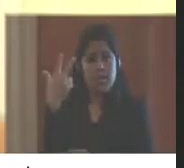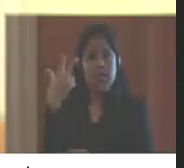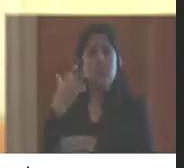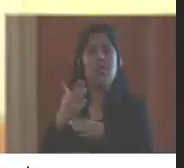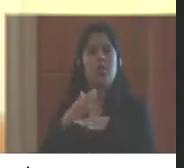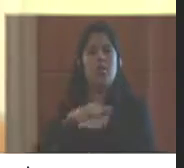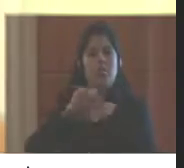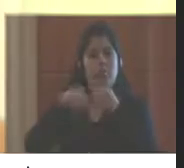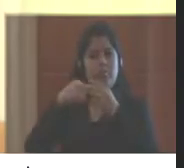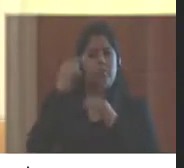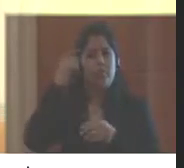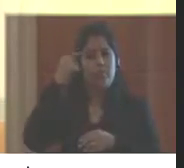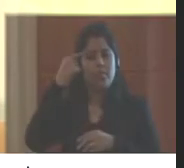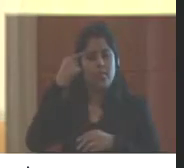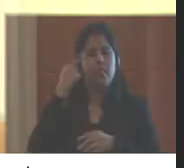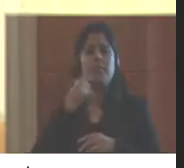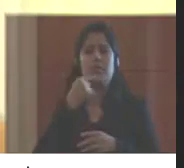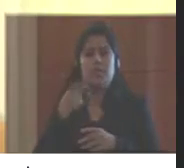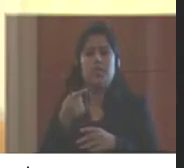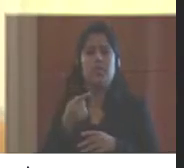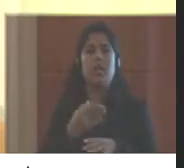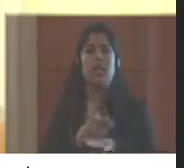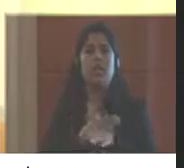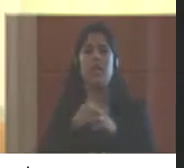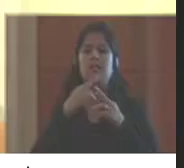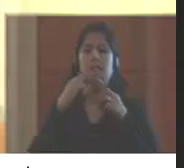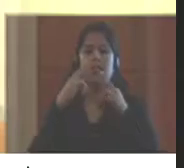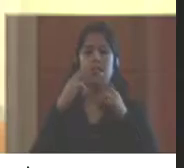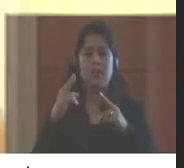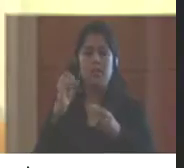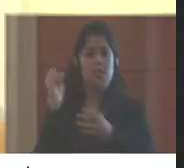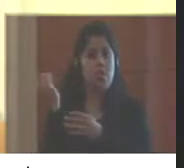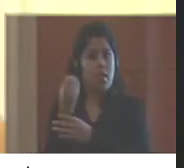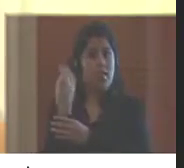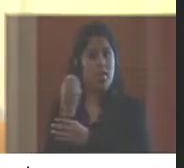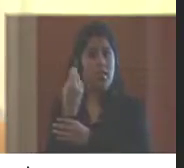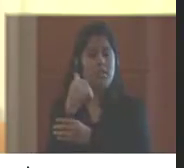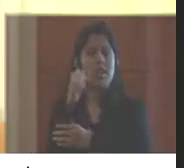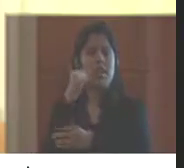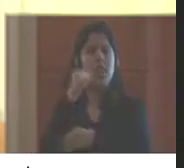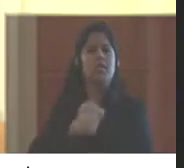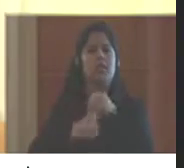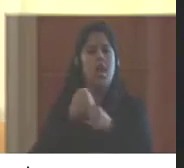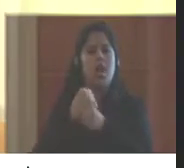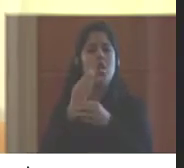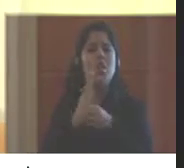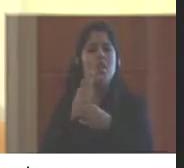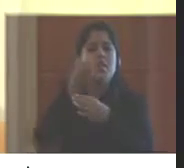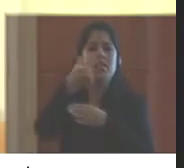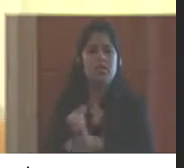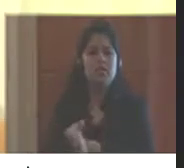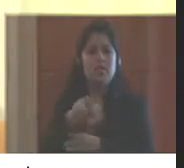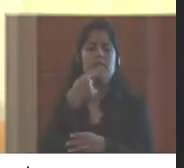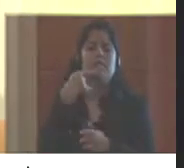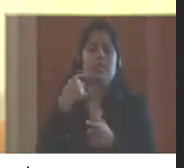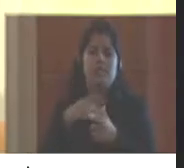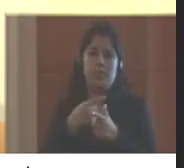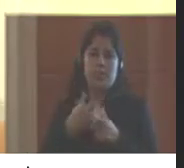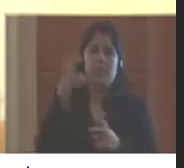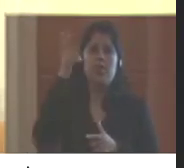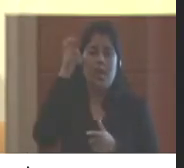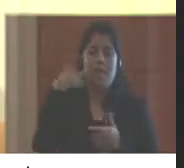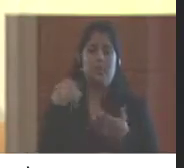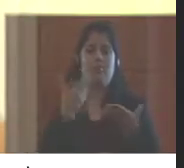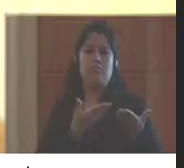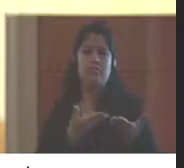with this, I had mentioned that in 2013, as a member of the UN and the UNDAC team, I had responded to the emergency. 10 years